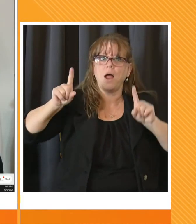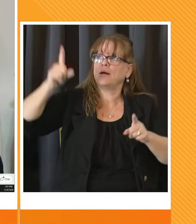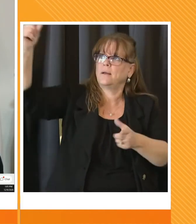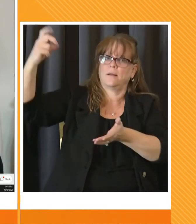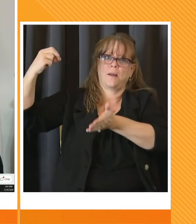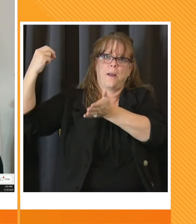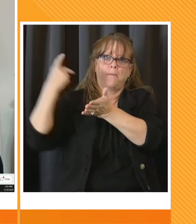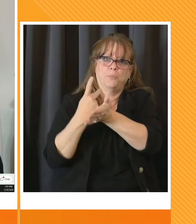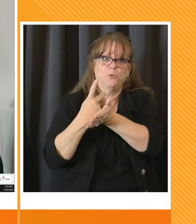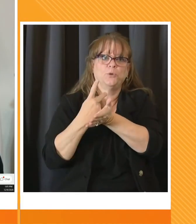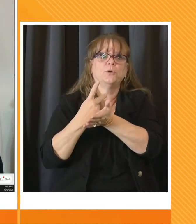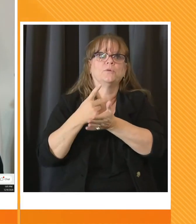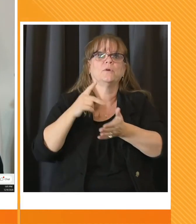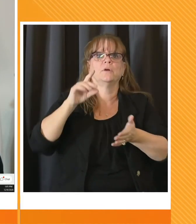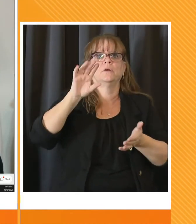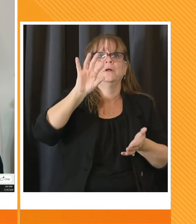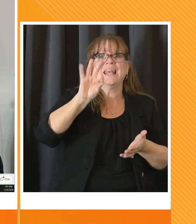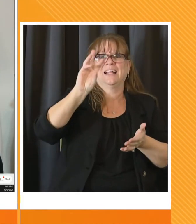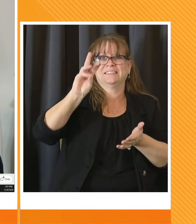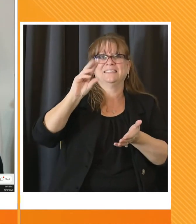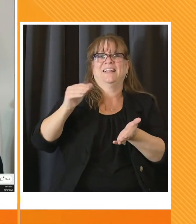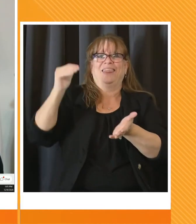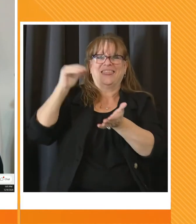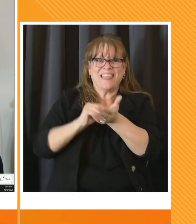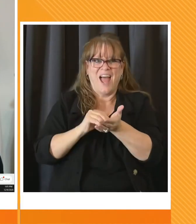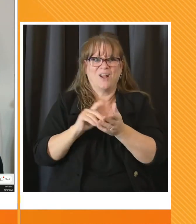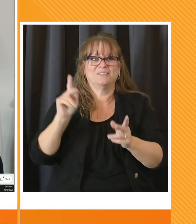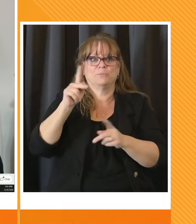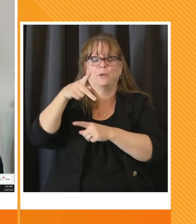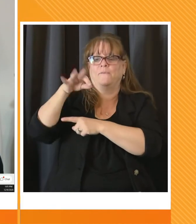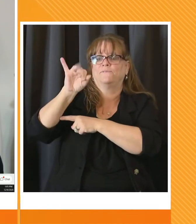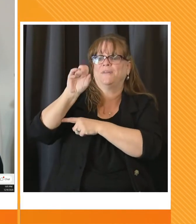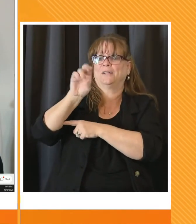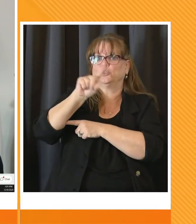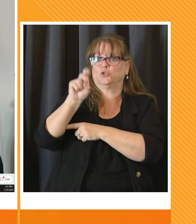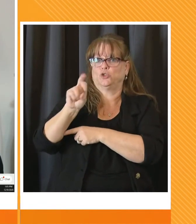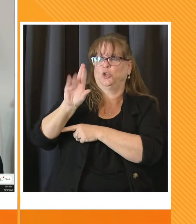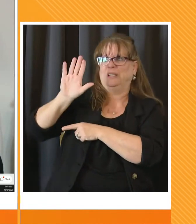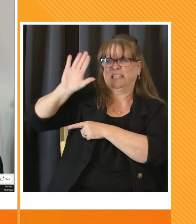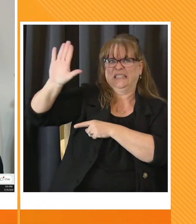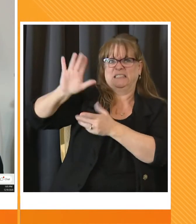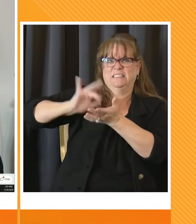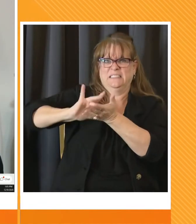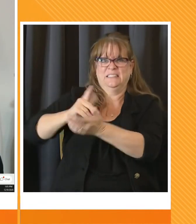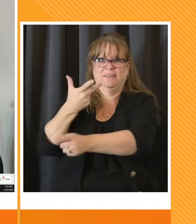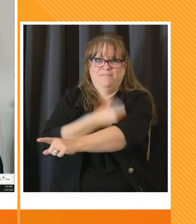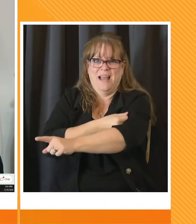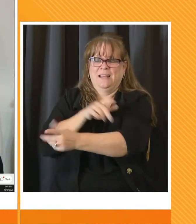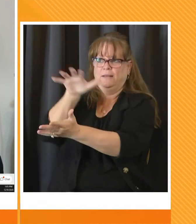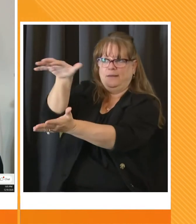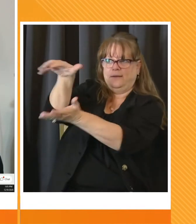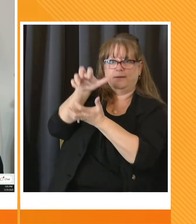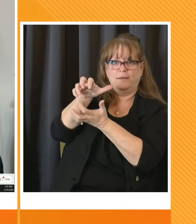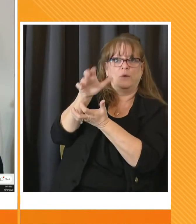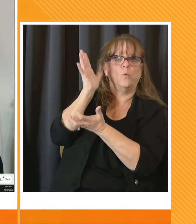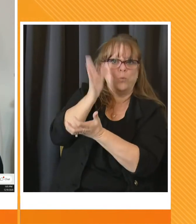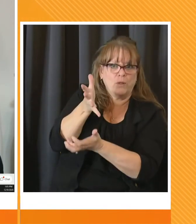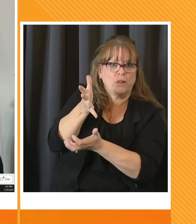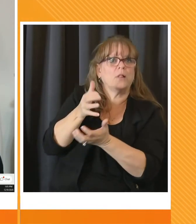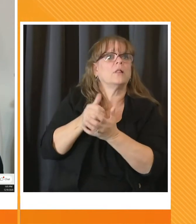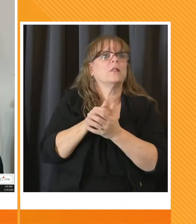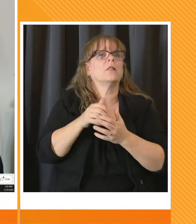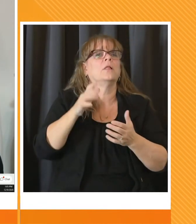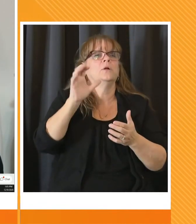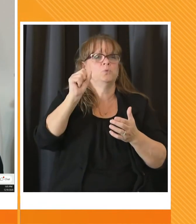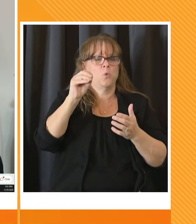Now, again, we've learned to sort of believe it when we see it, right? We've had different numbers of tests and masks, and sometimes the number delivered were a